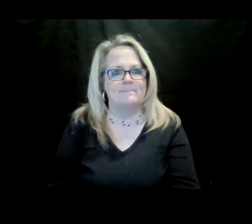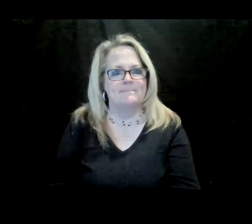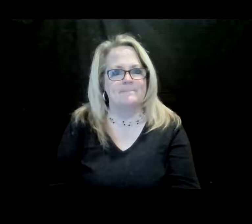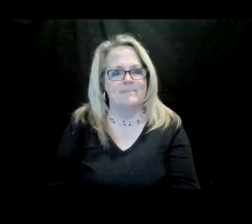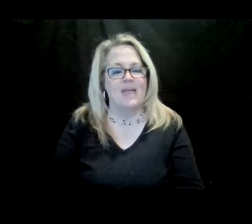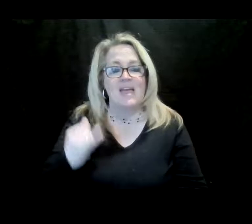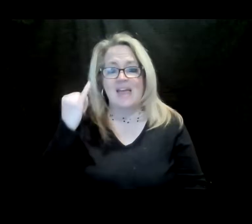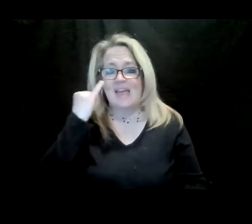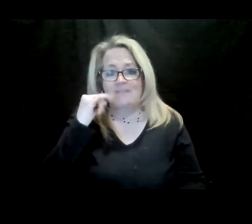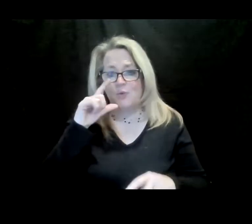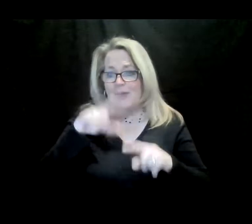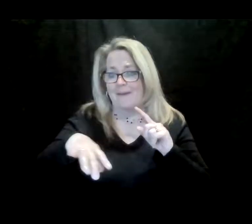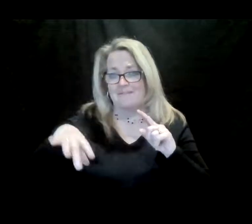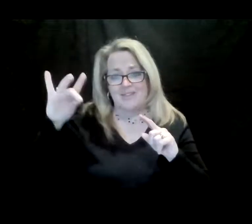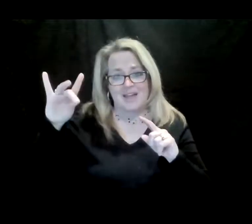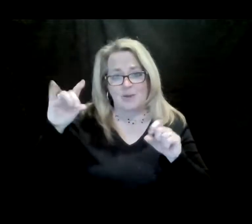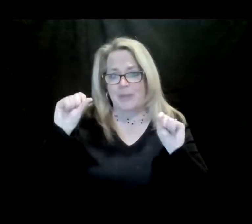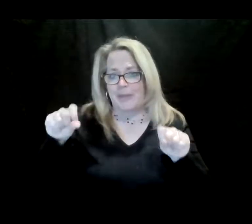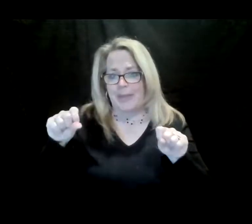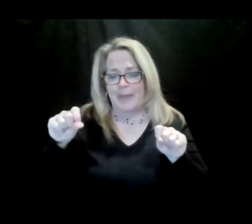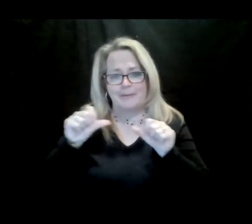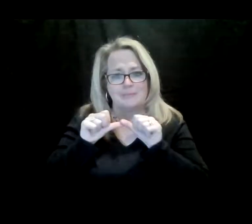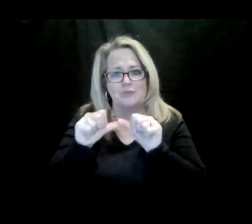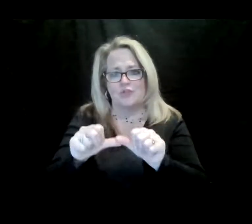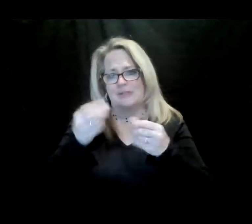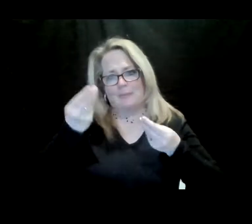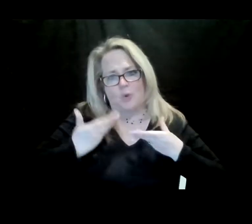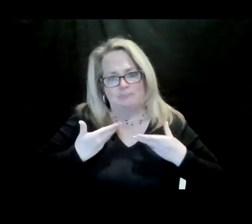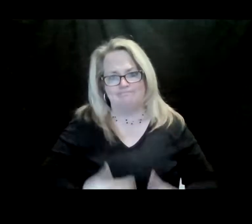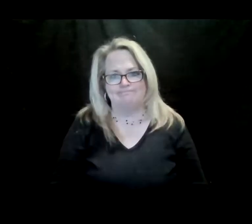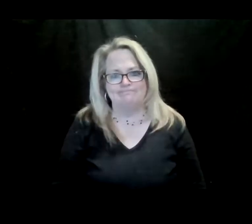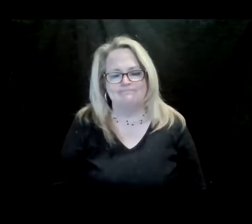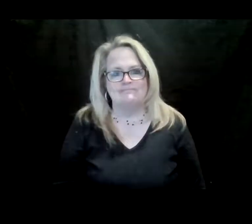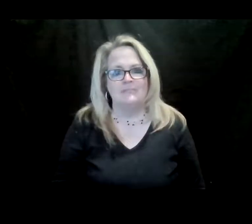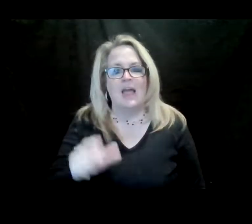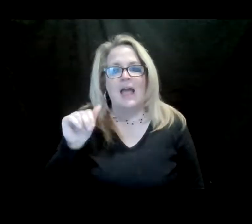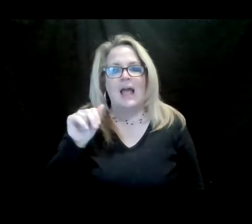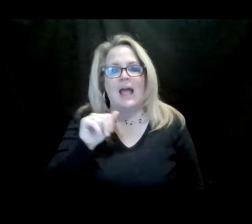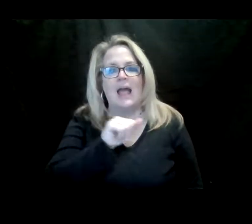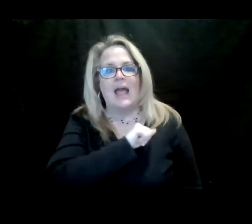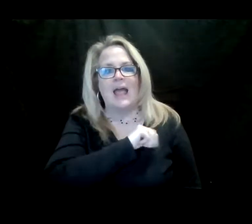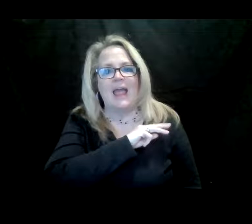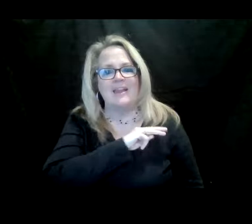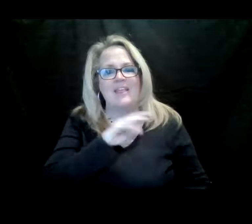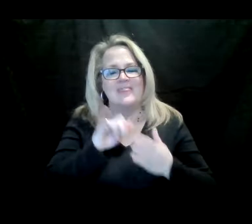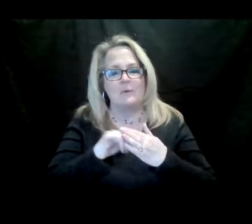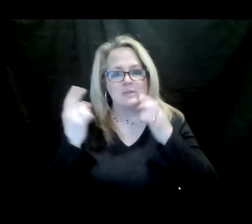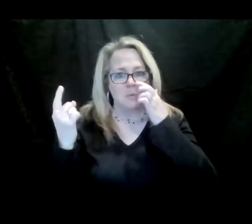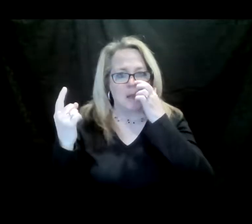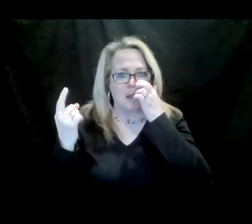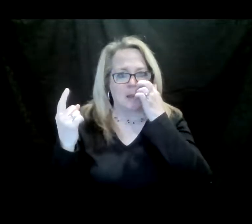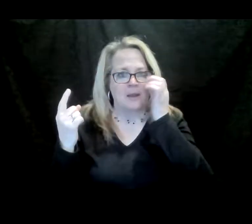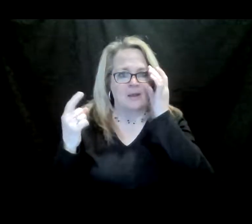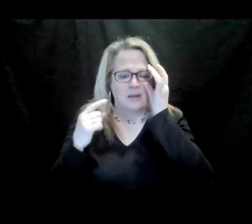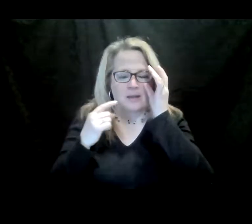If it is not to be found, we can move on. Just let me know, please. Okay, that was the one that I clicked on.